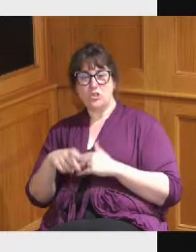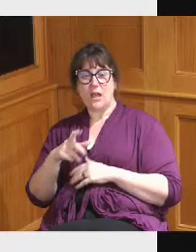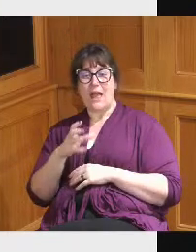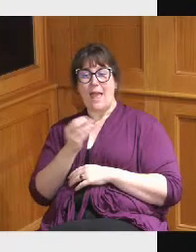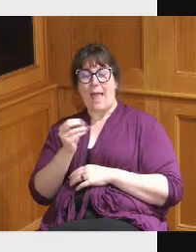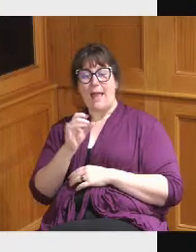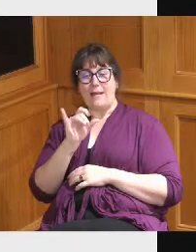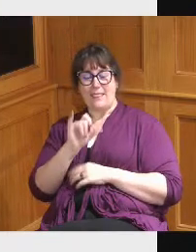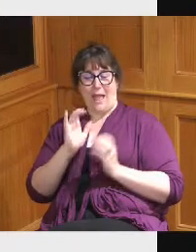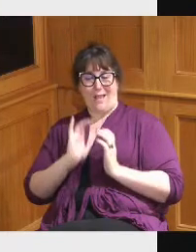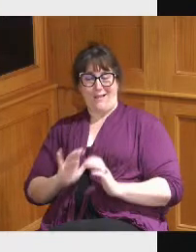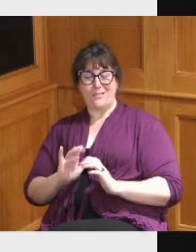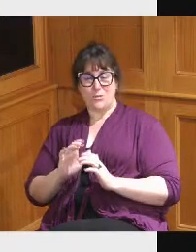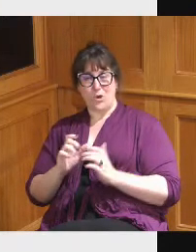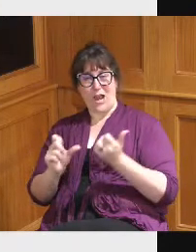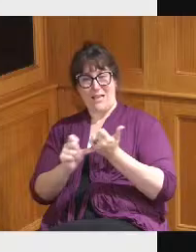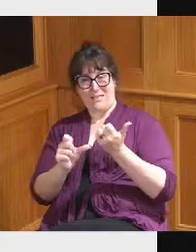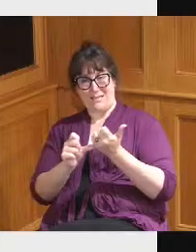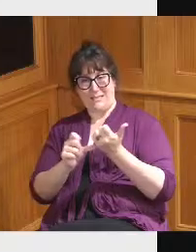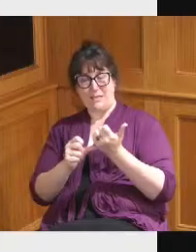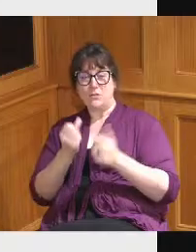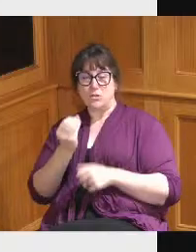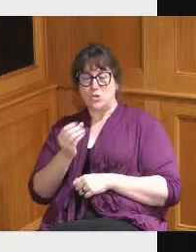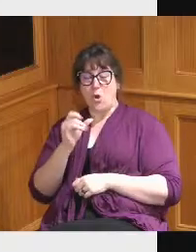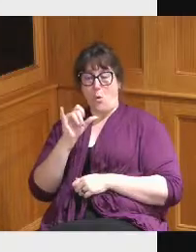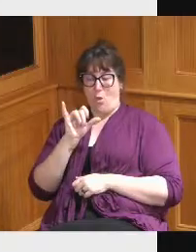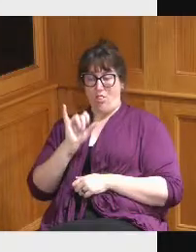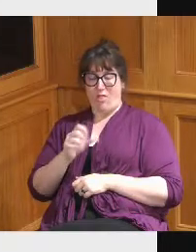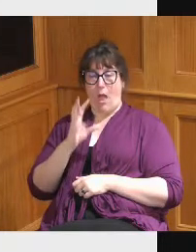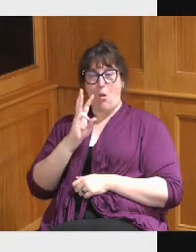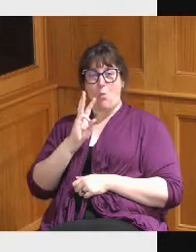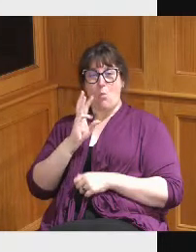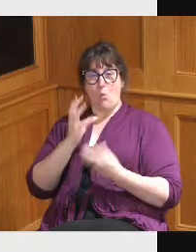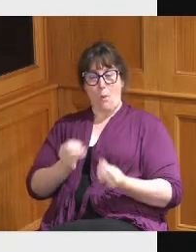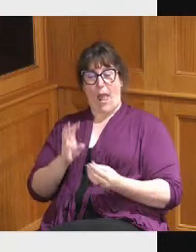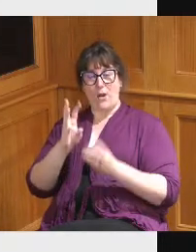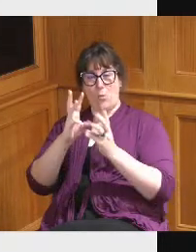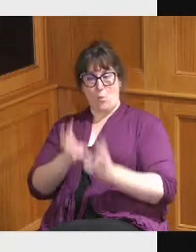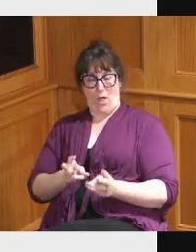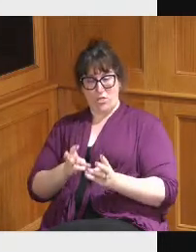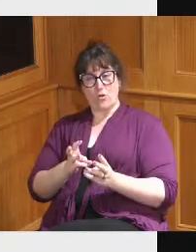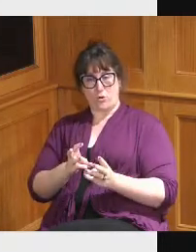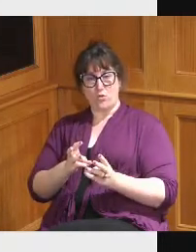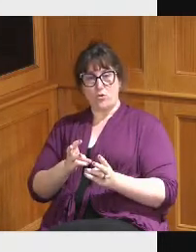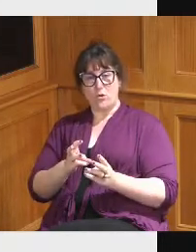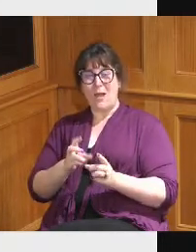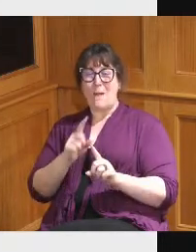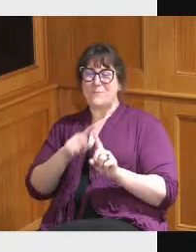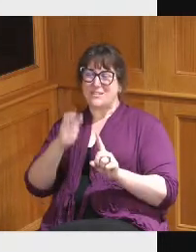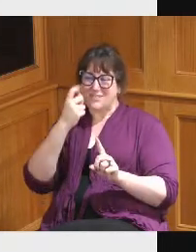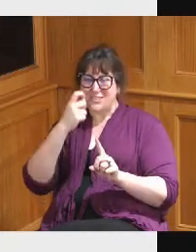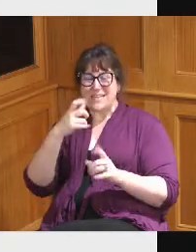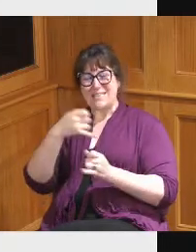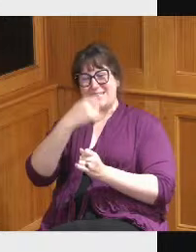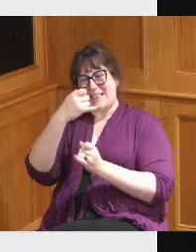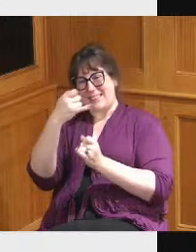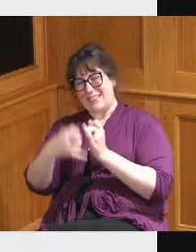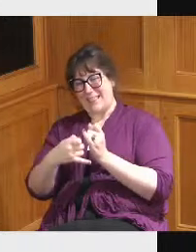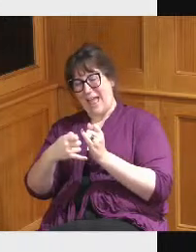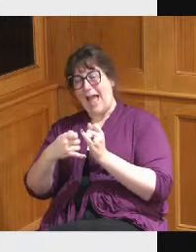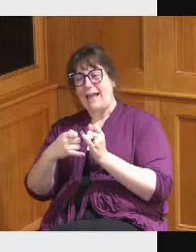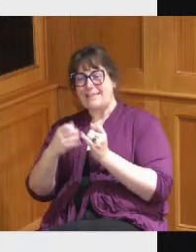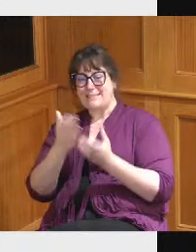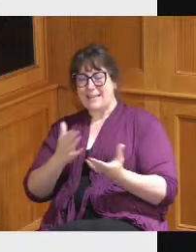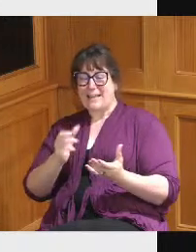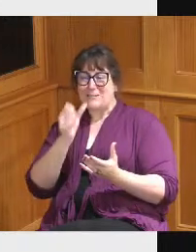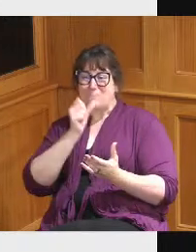assistance program. So really this wet weather impervious surface charge did come out of that, but it was one of the last things to tackle because it was complicated.